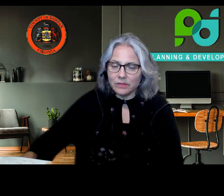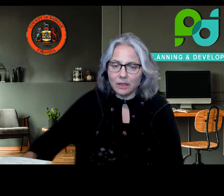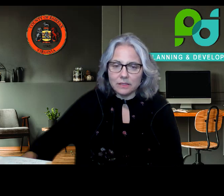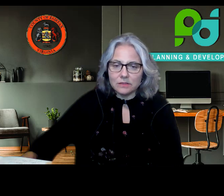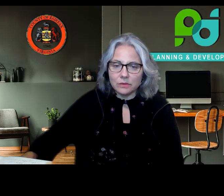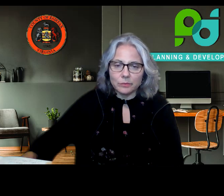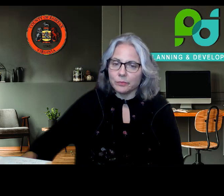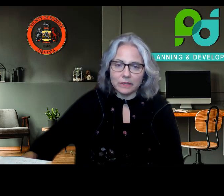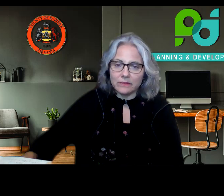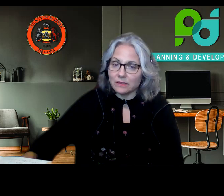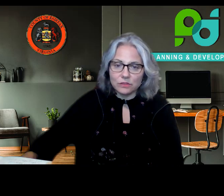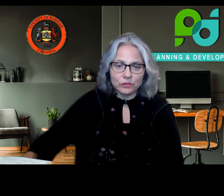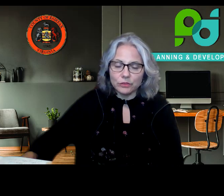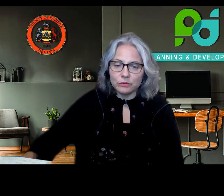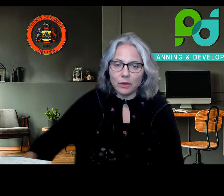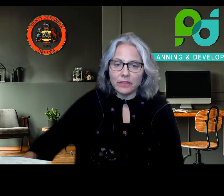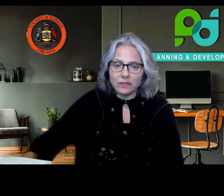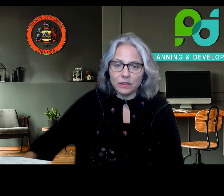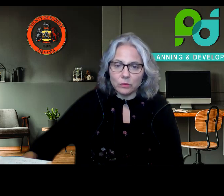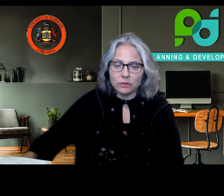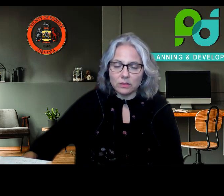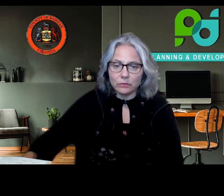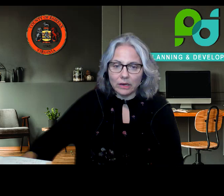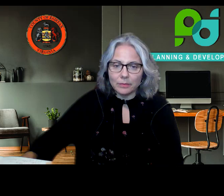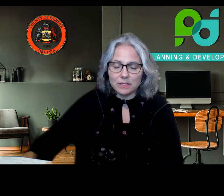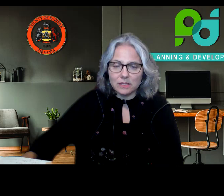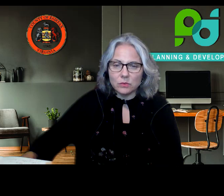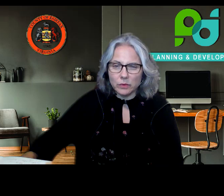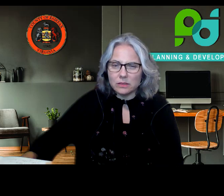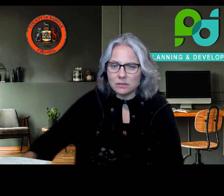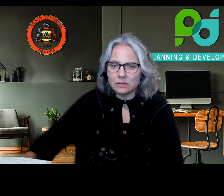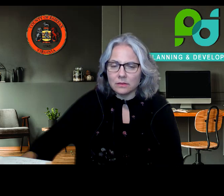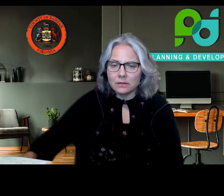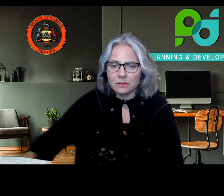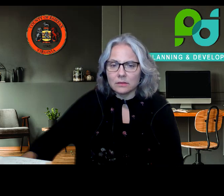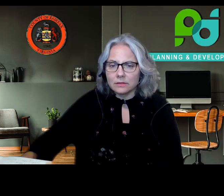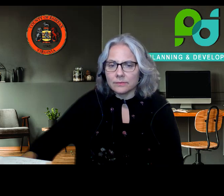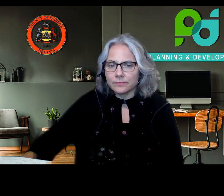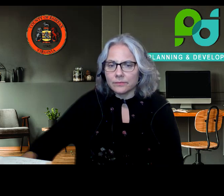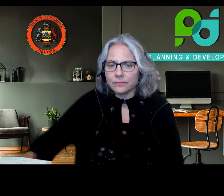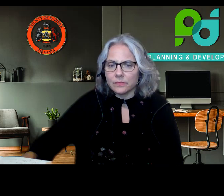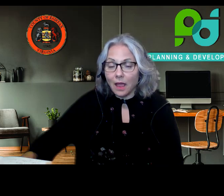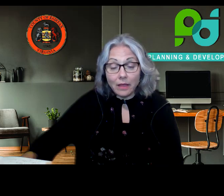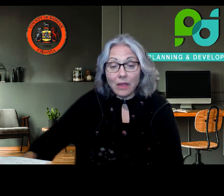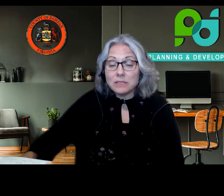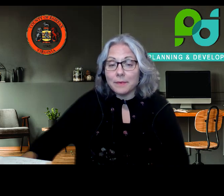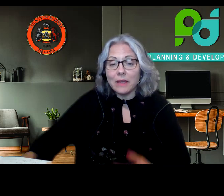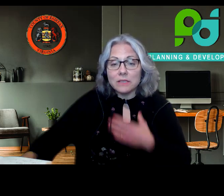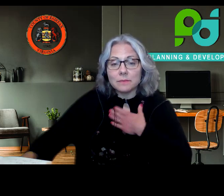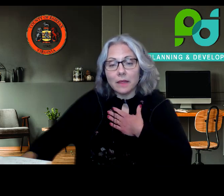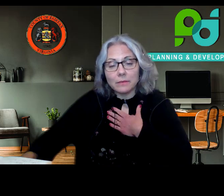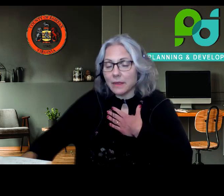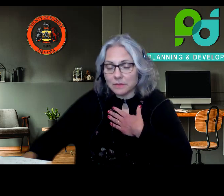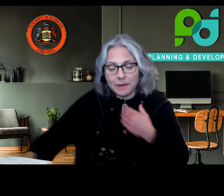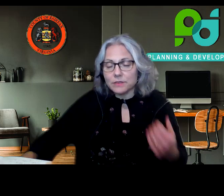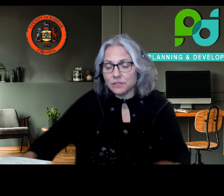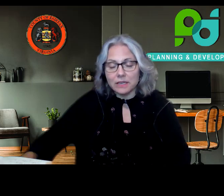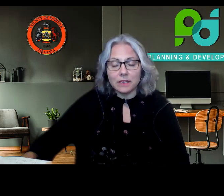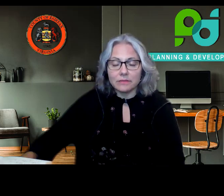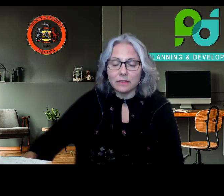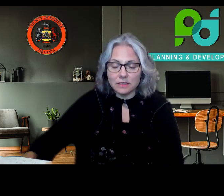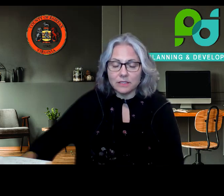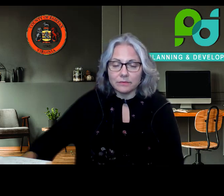I don't believe that's true. No, I think they knew what the recommendation was. They did? Because someone told me. That was